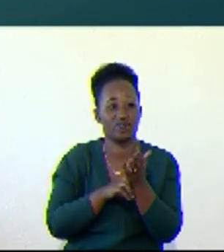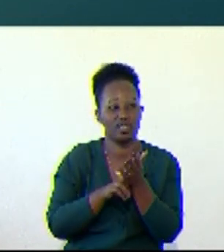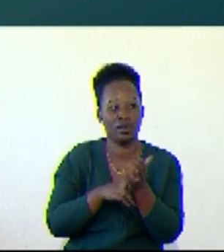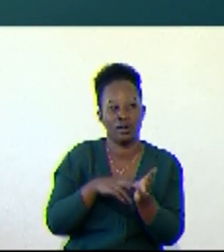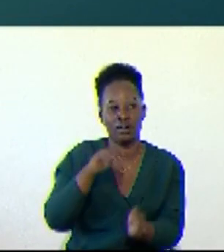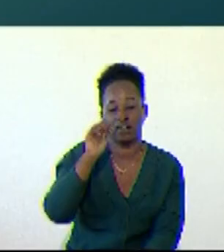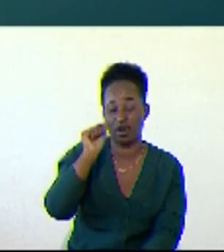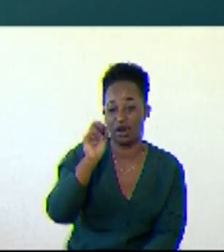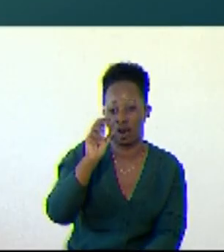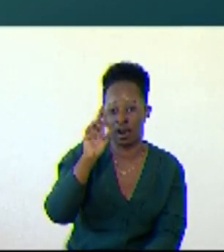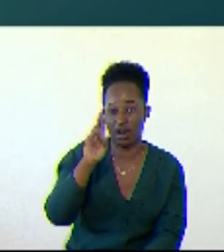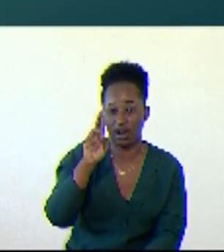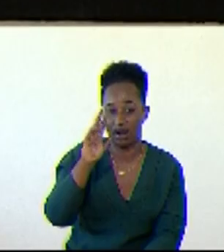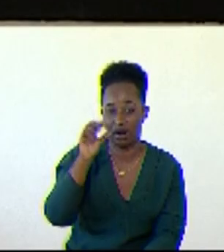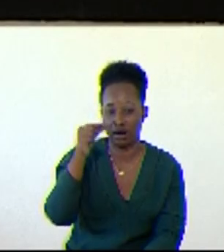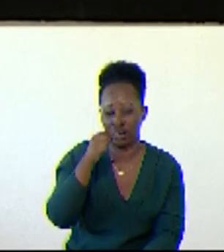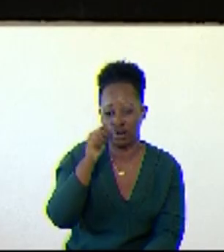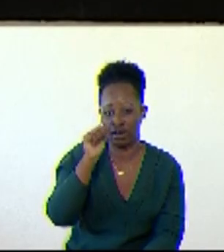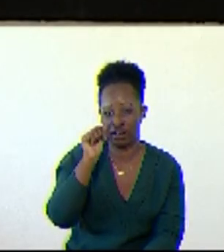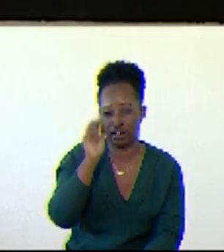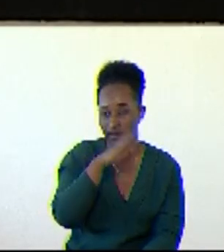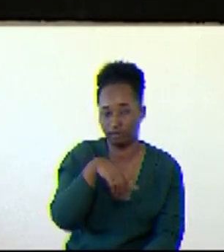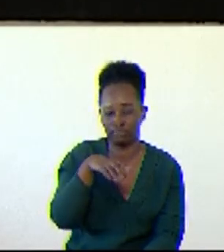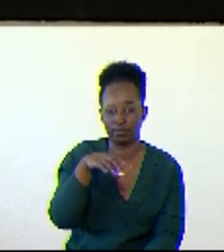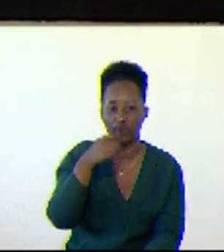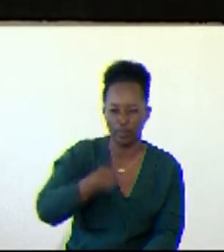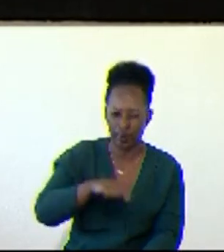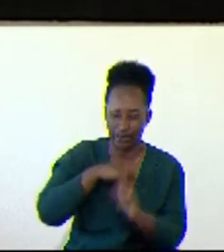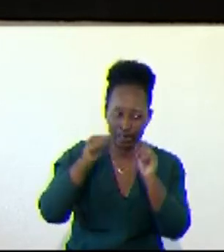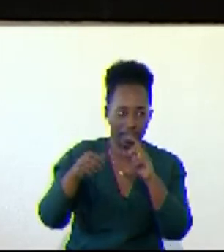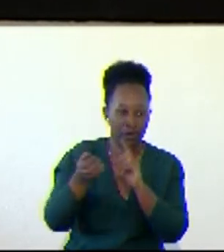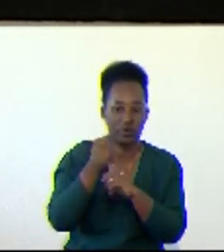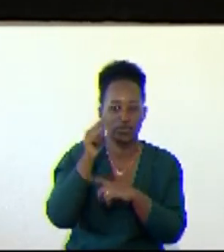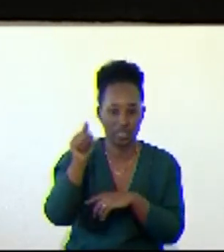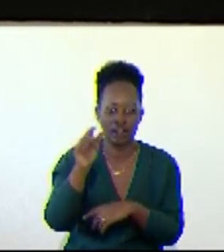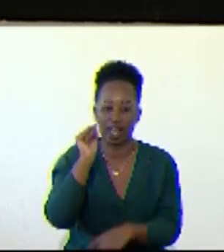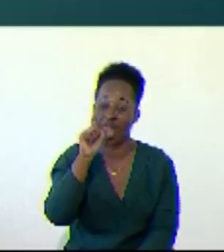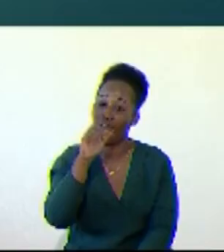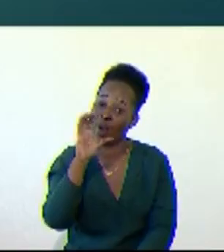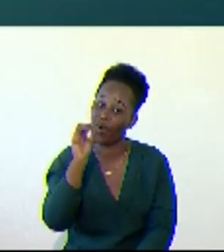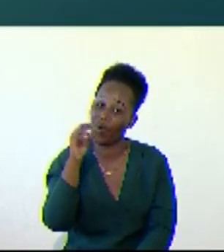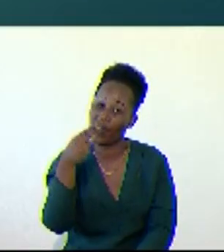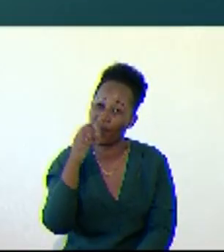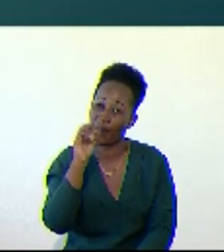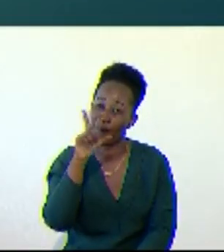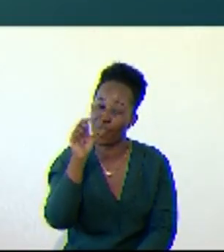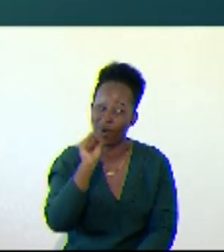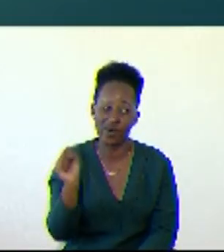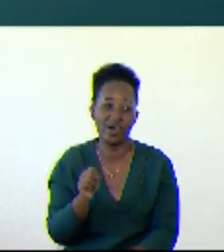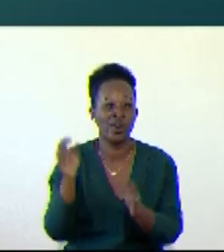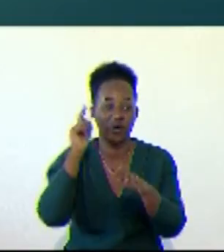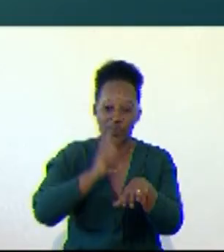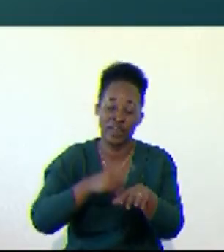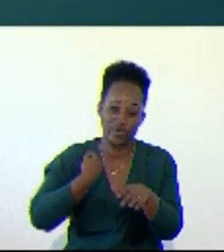alcohols, but what kind of alcohols? When we use the